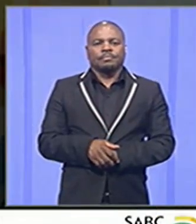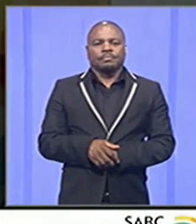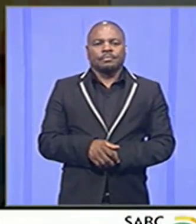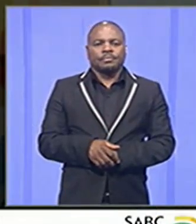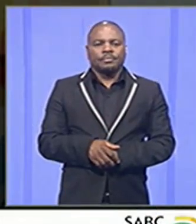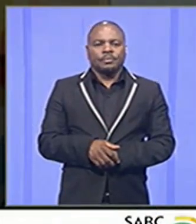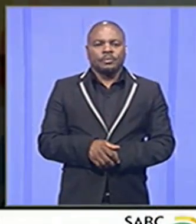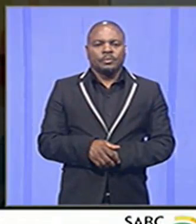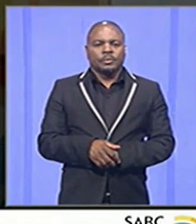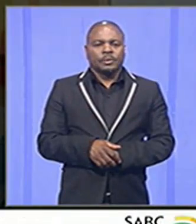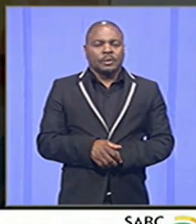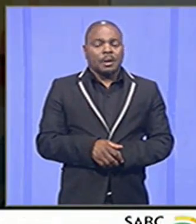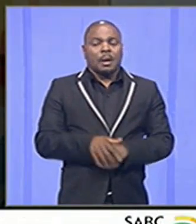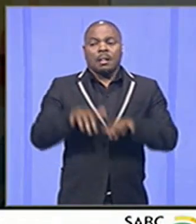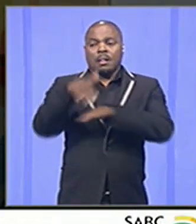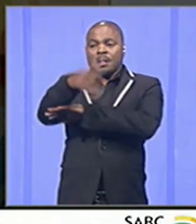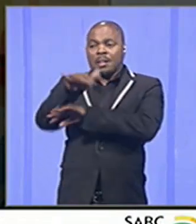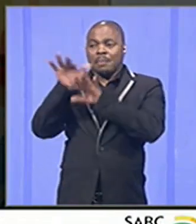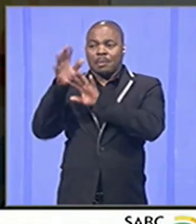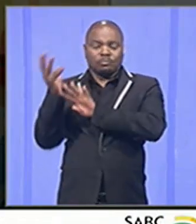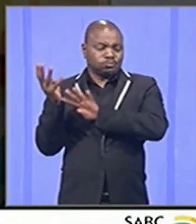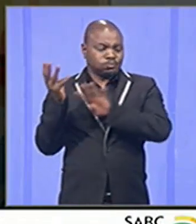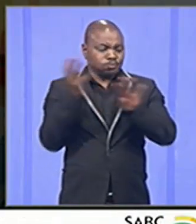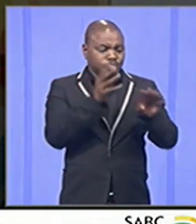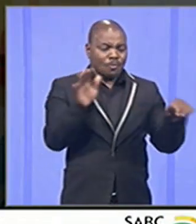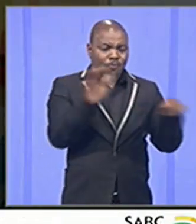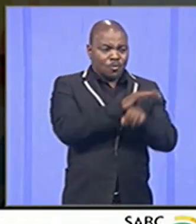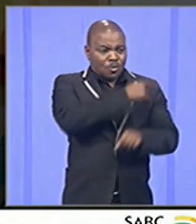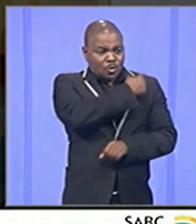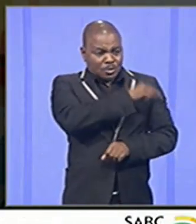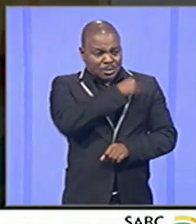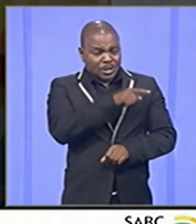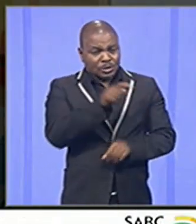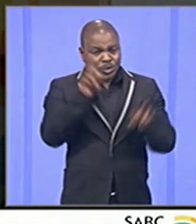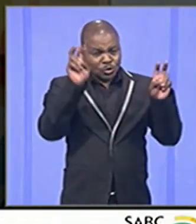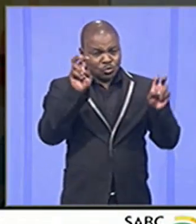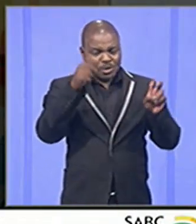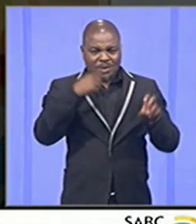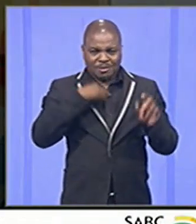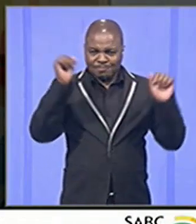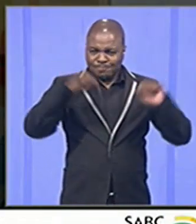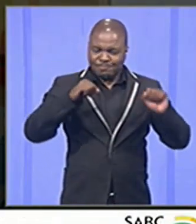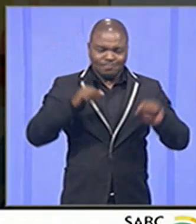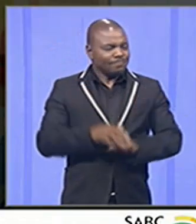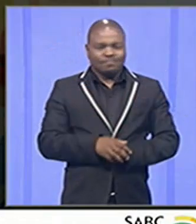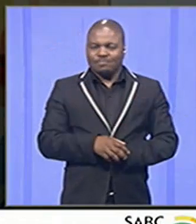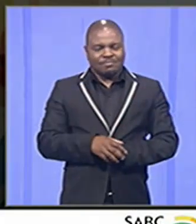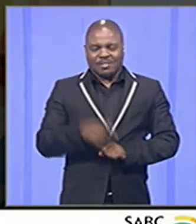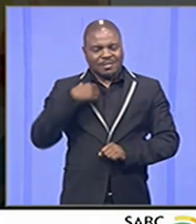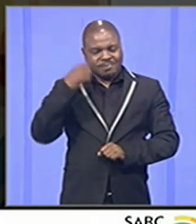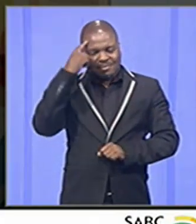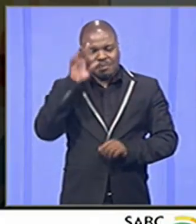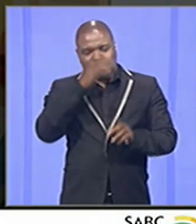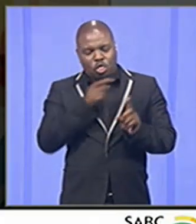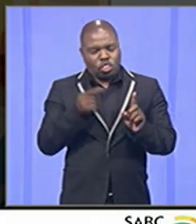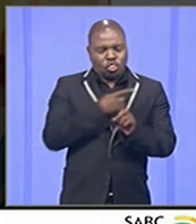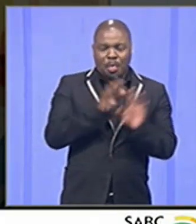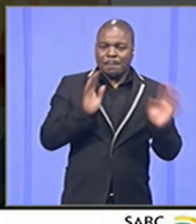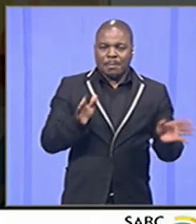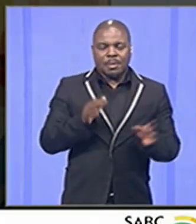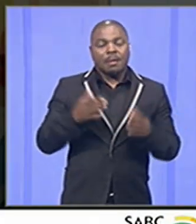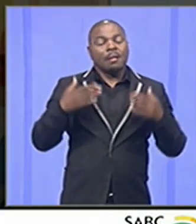Taba ya hore batho ba tswang ka ntle ke bona ba tlatsang dipetlele eo ha ke dumelane le yona, ke bona ile maipato fela a mmuso wa